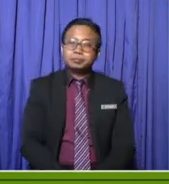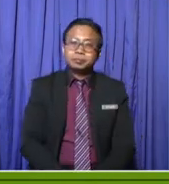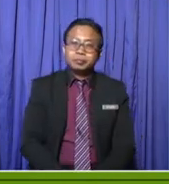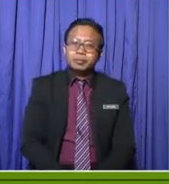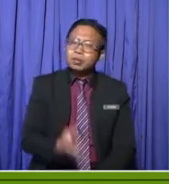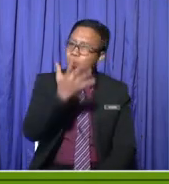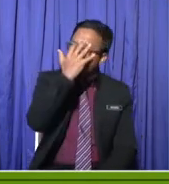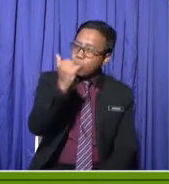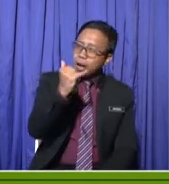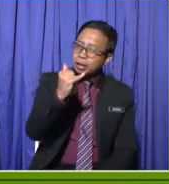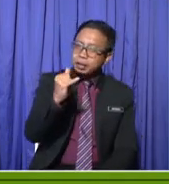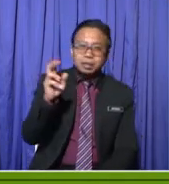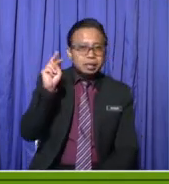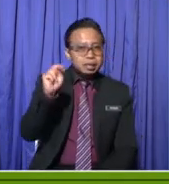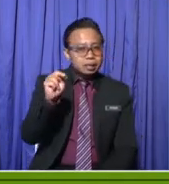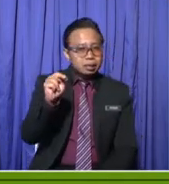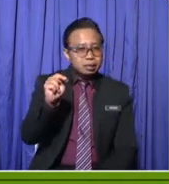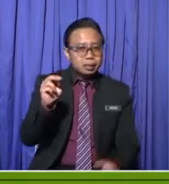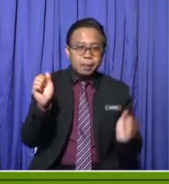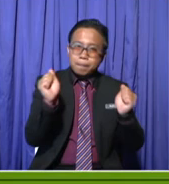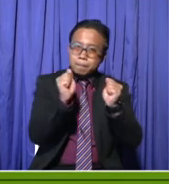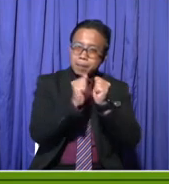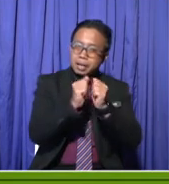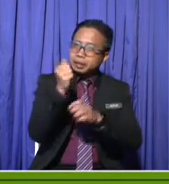Why we need to add by 10?